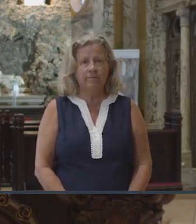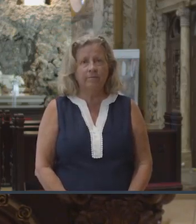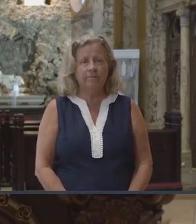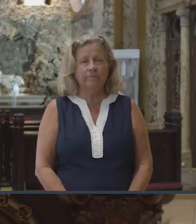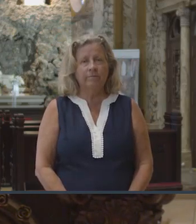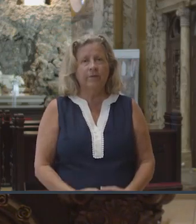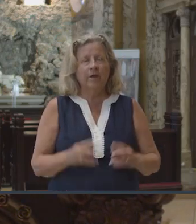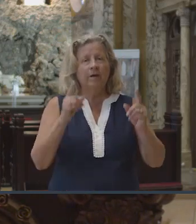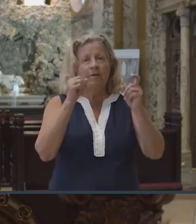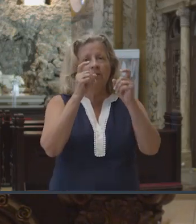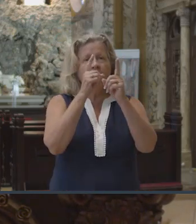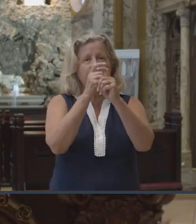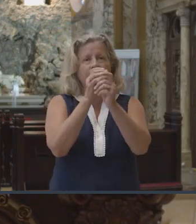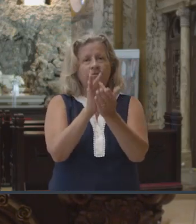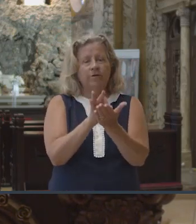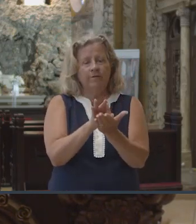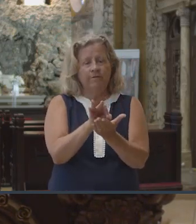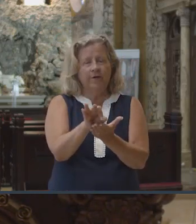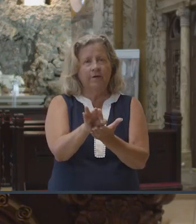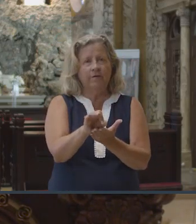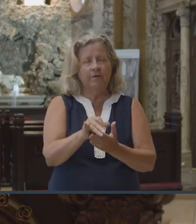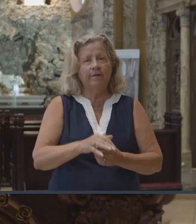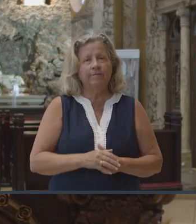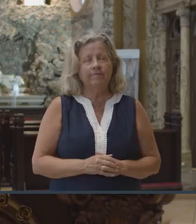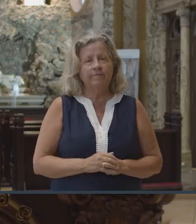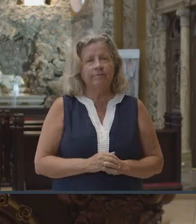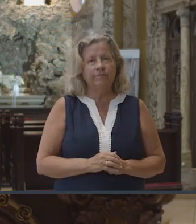The mystery of faith.